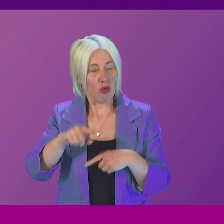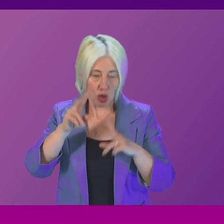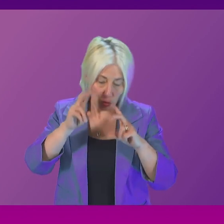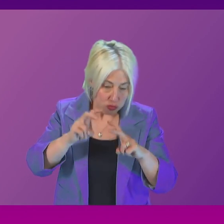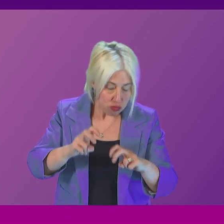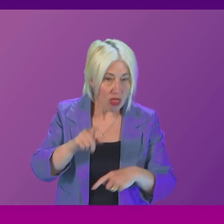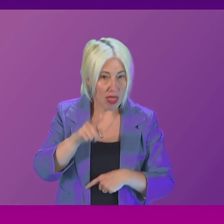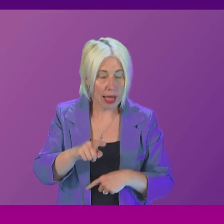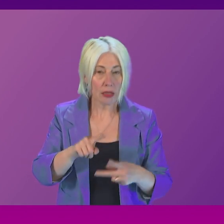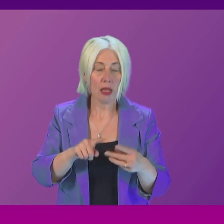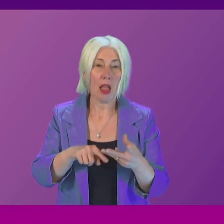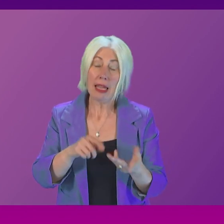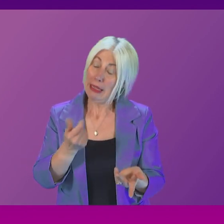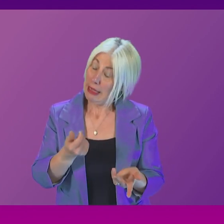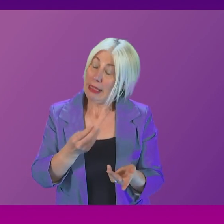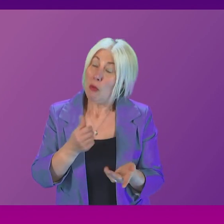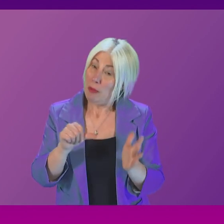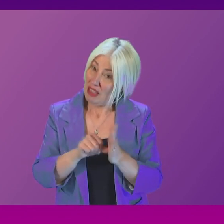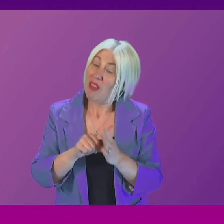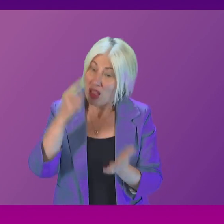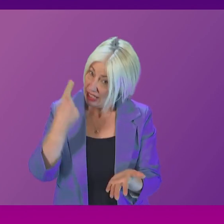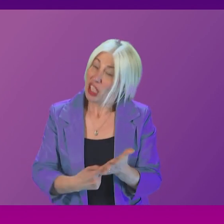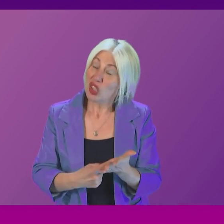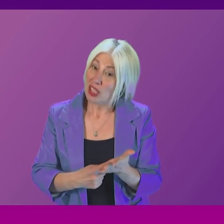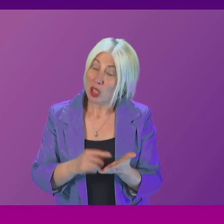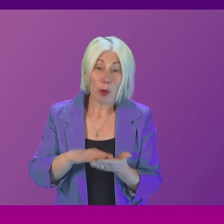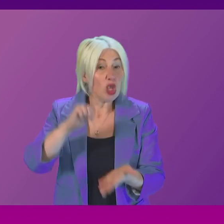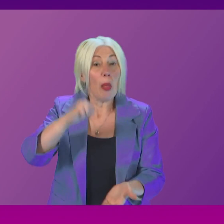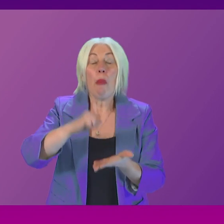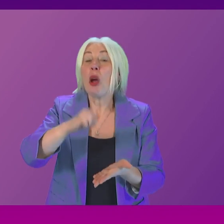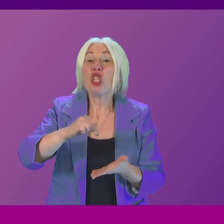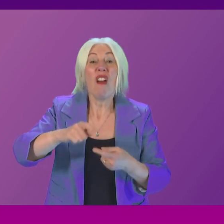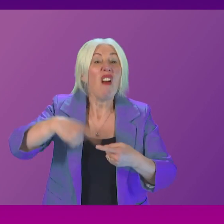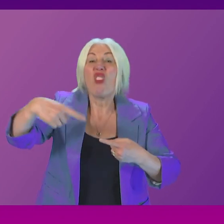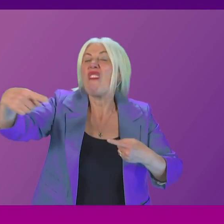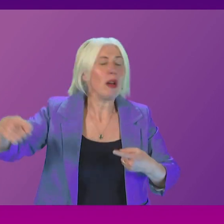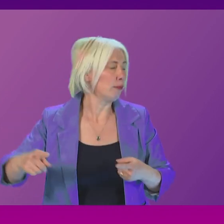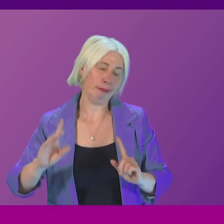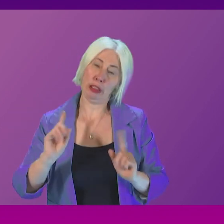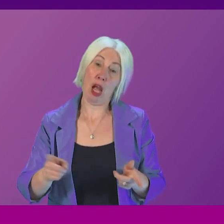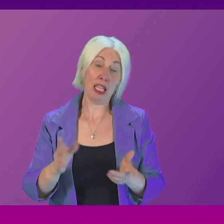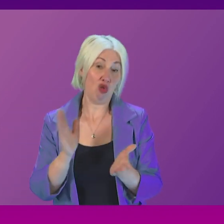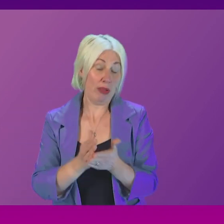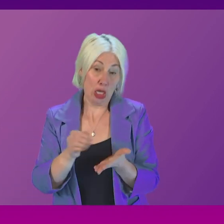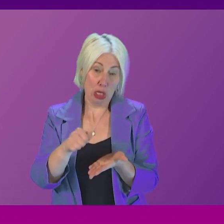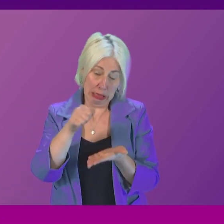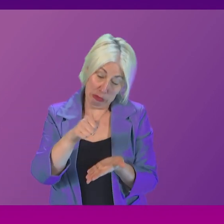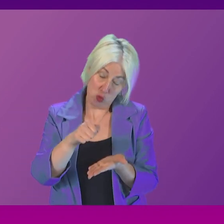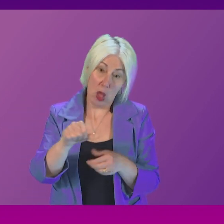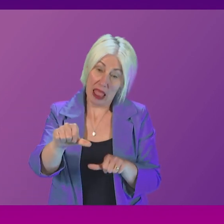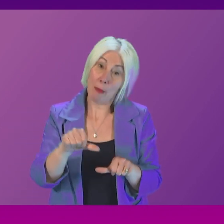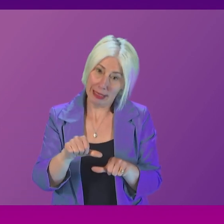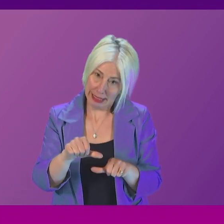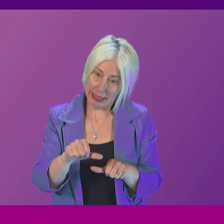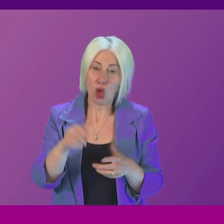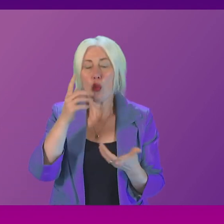explore. And then making some really difficult decisions, because we do have a finite budget in the constitutional setup we're in, notwithstanding